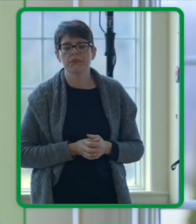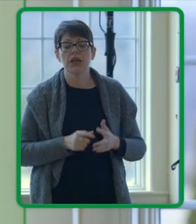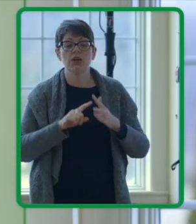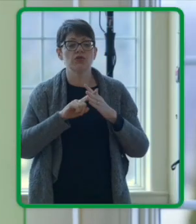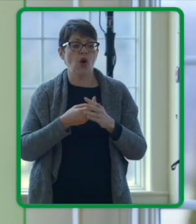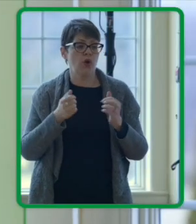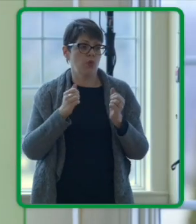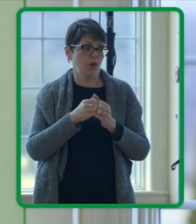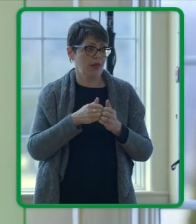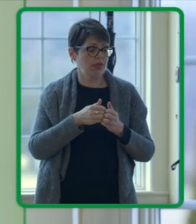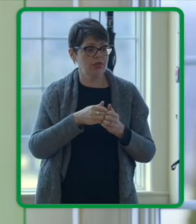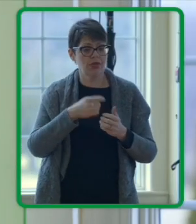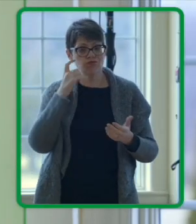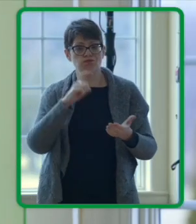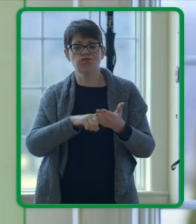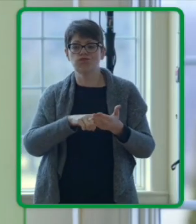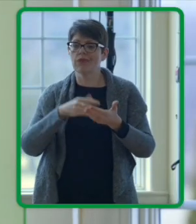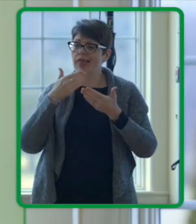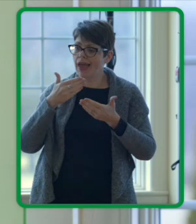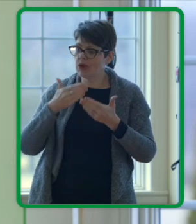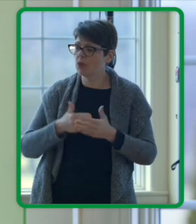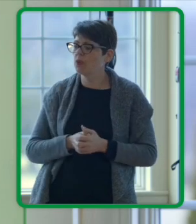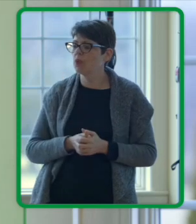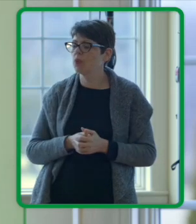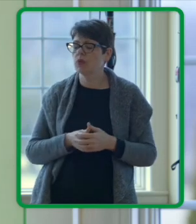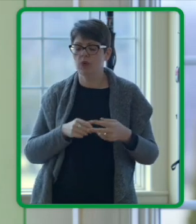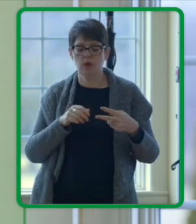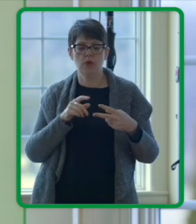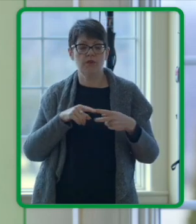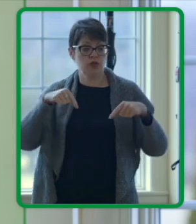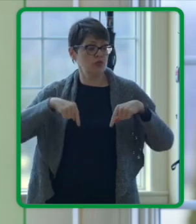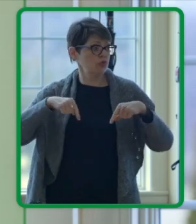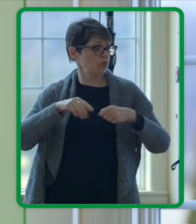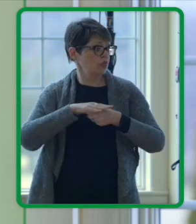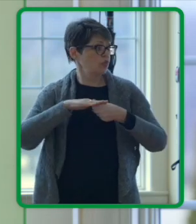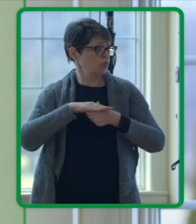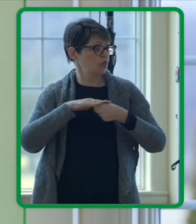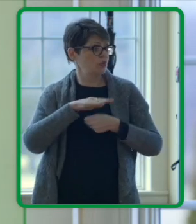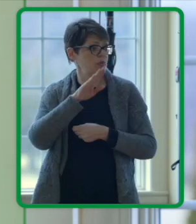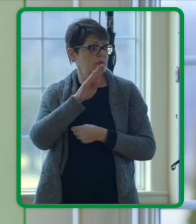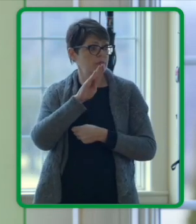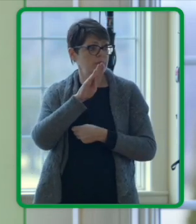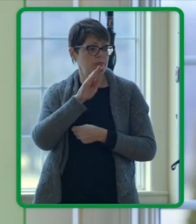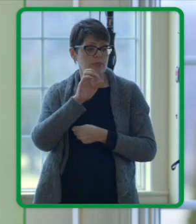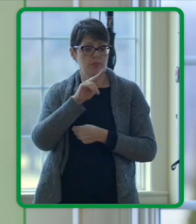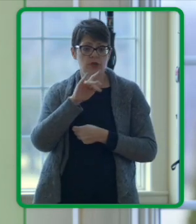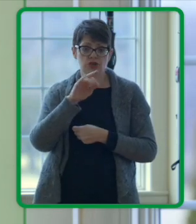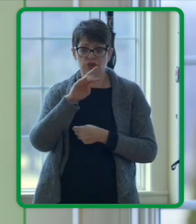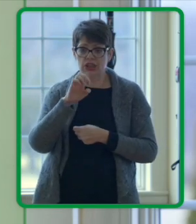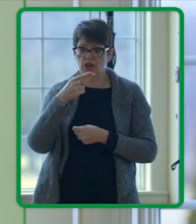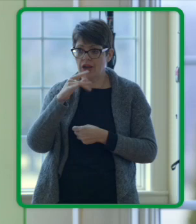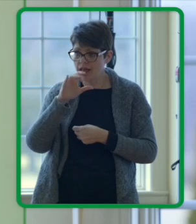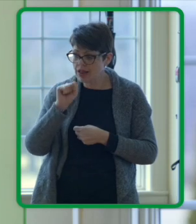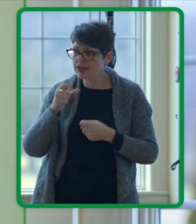yous. I want first to the Berkshire Hills Country Club for making this venue